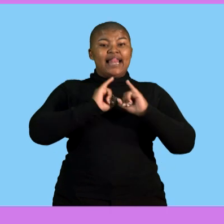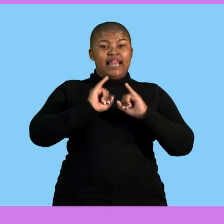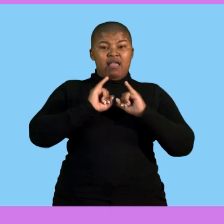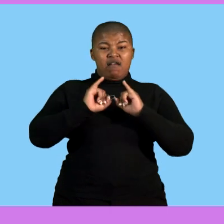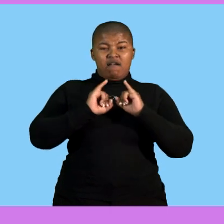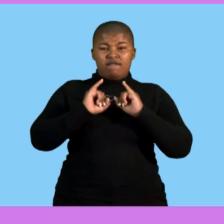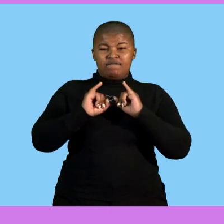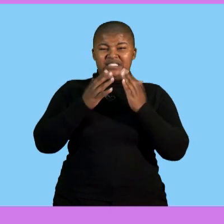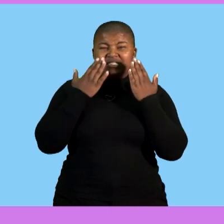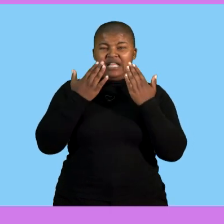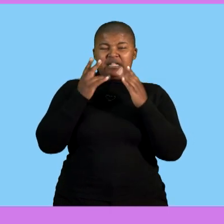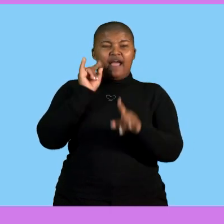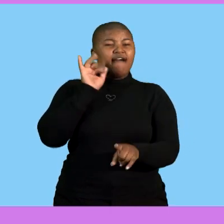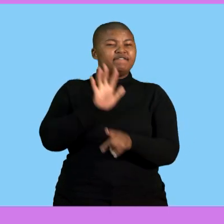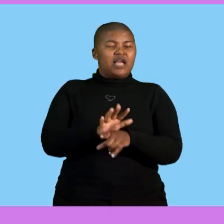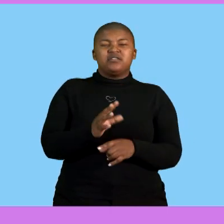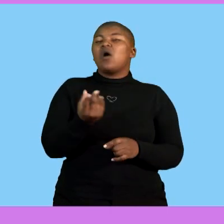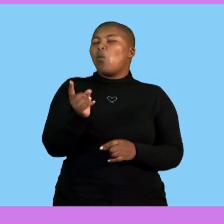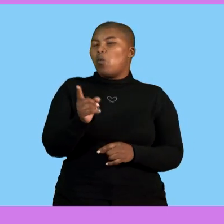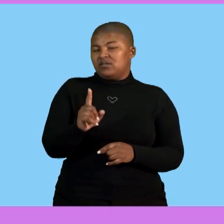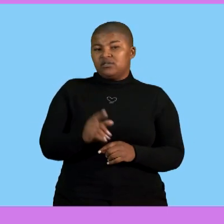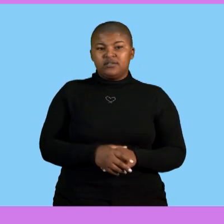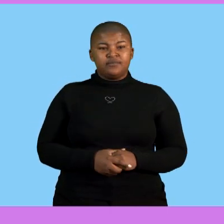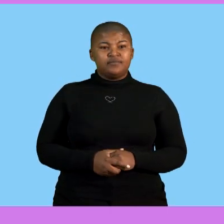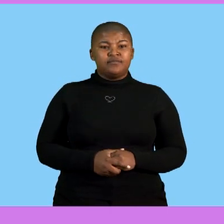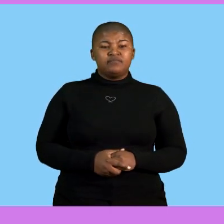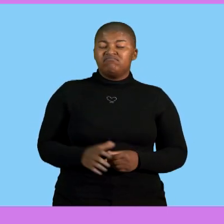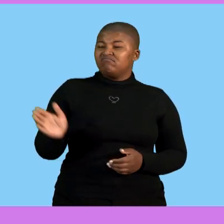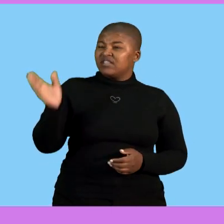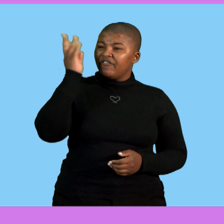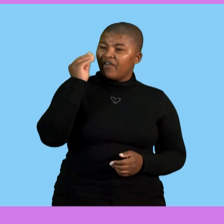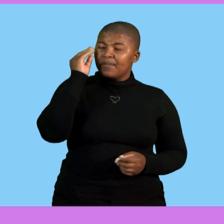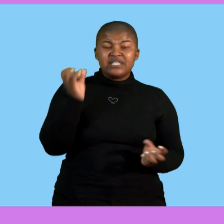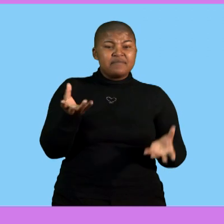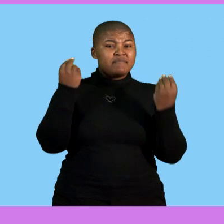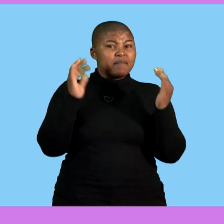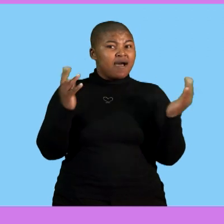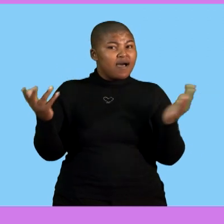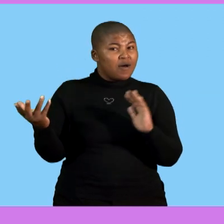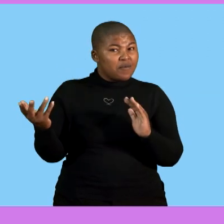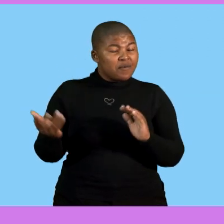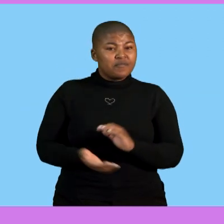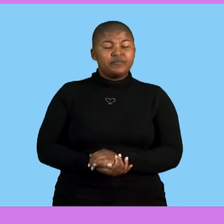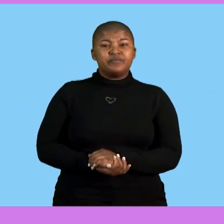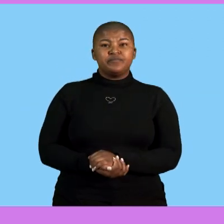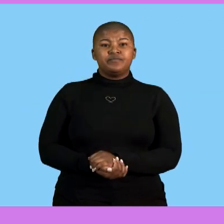grade 11's performance. Now, the instrument that can be used here, we can use